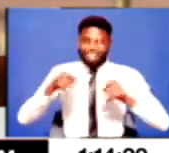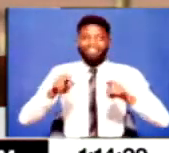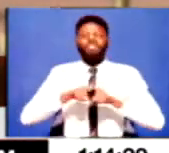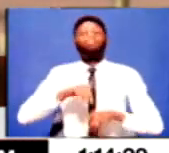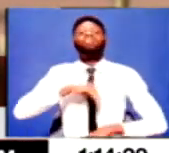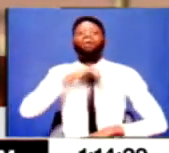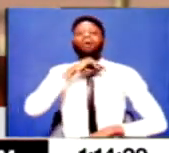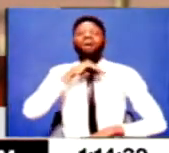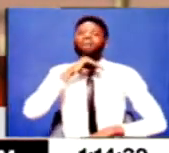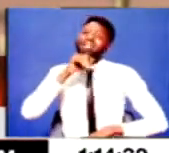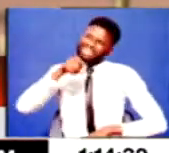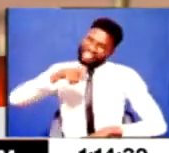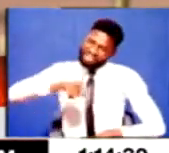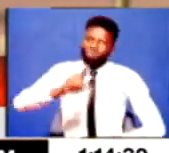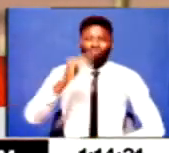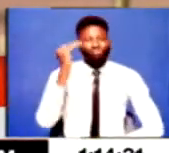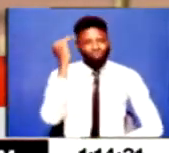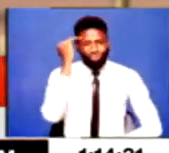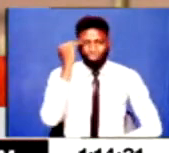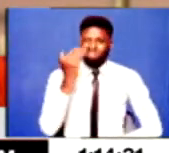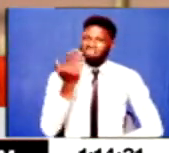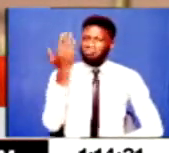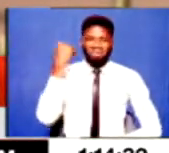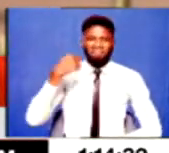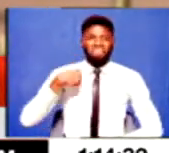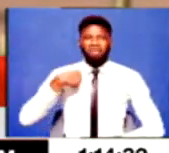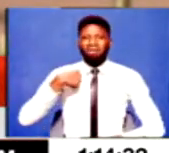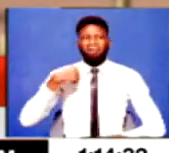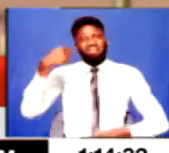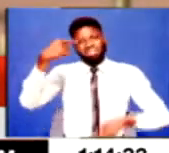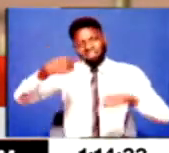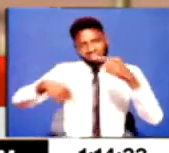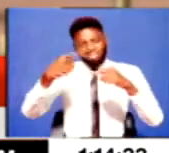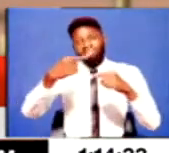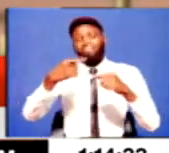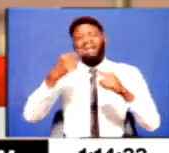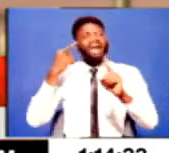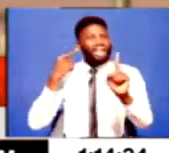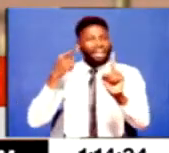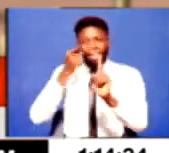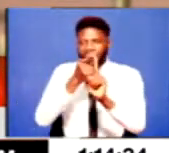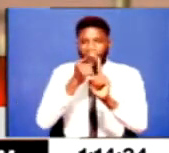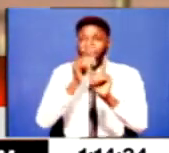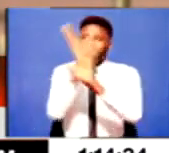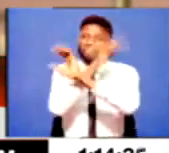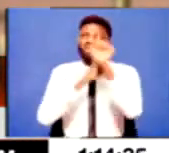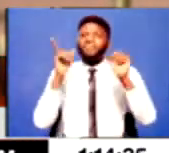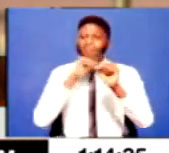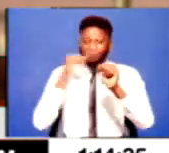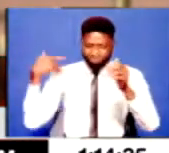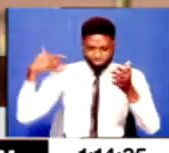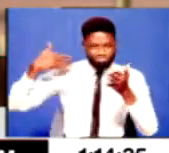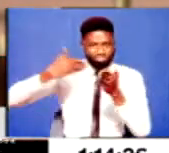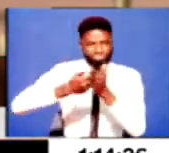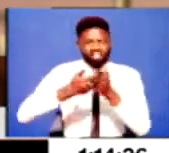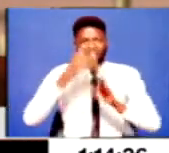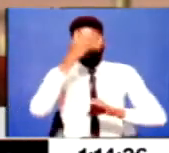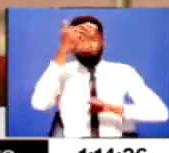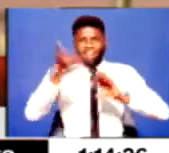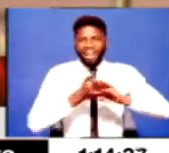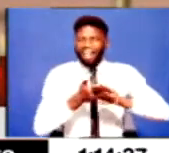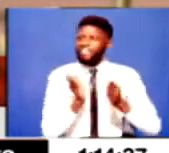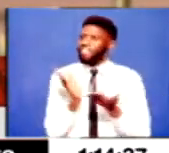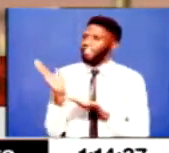already run for president. I have a track record which is known. I don't need to be